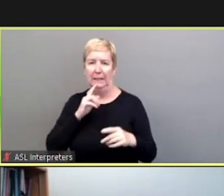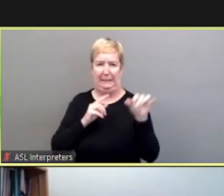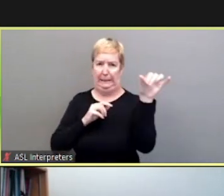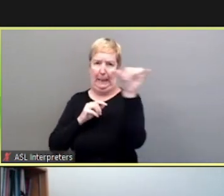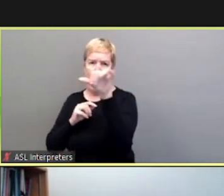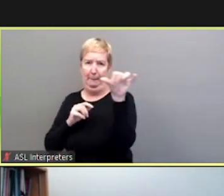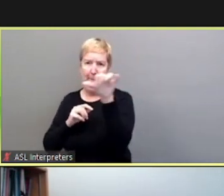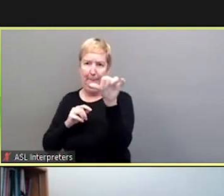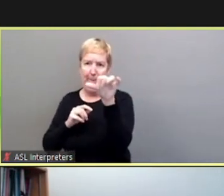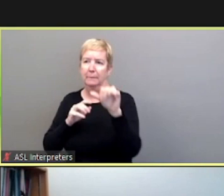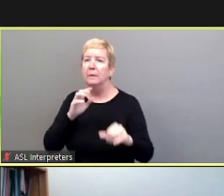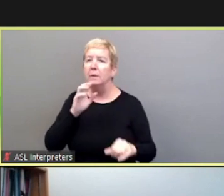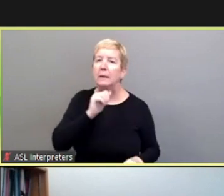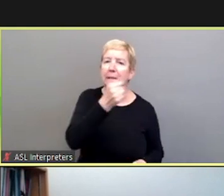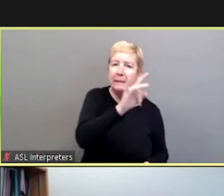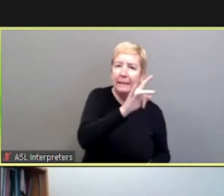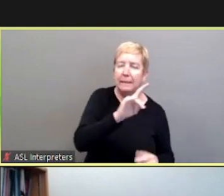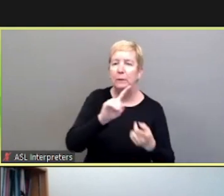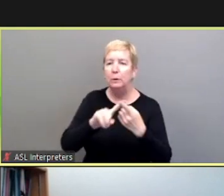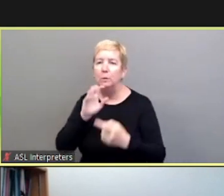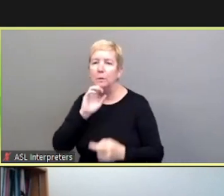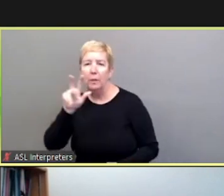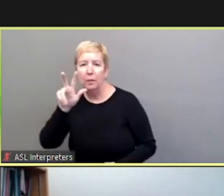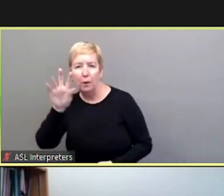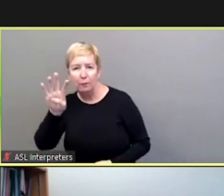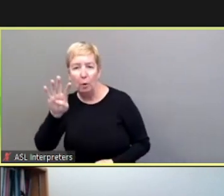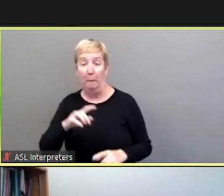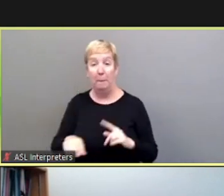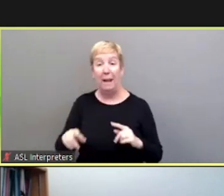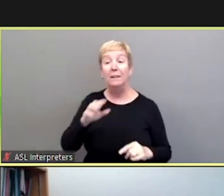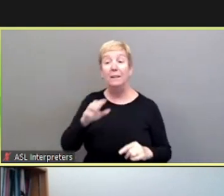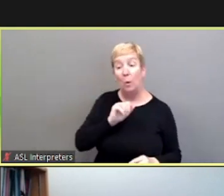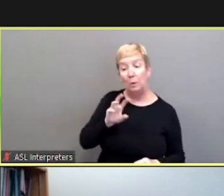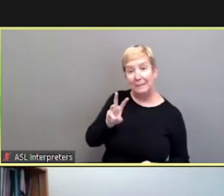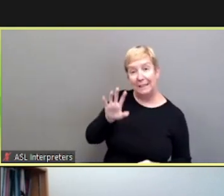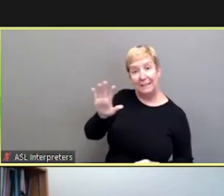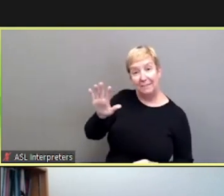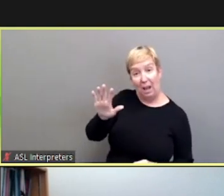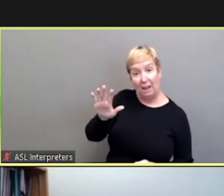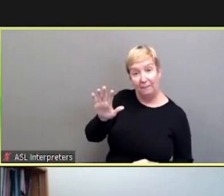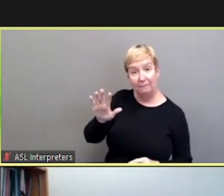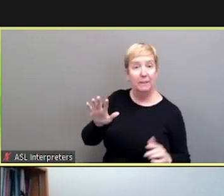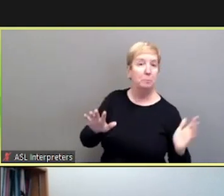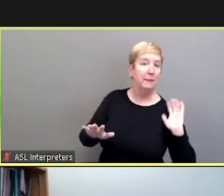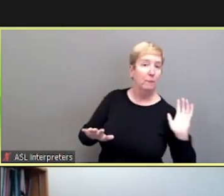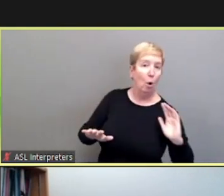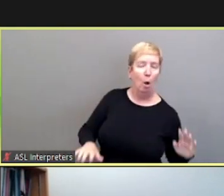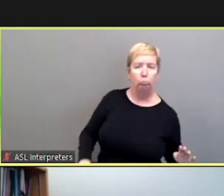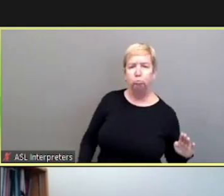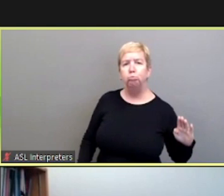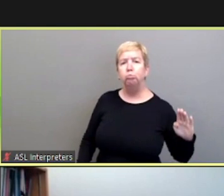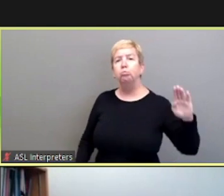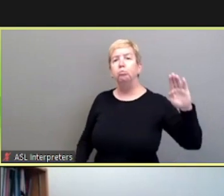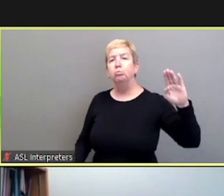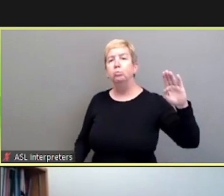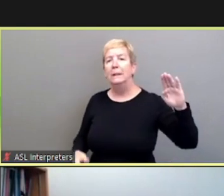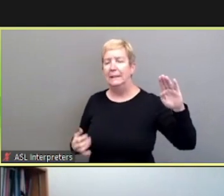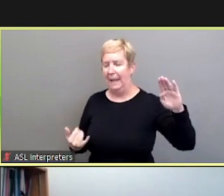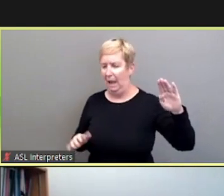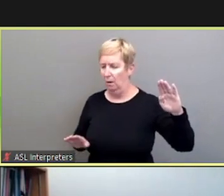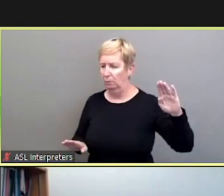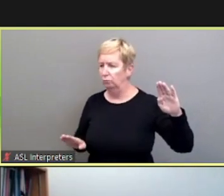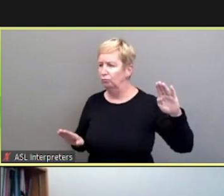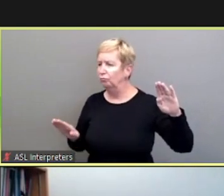as the 18 to 34-year-olds now. But the 65 and over have, although they increased, you can see it's